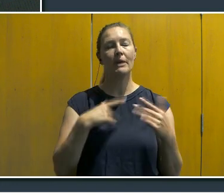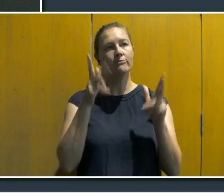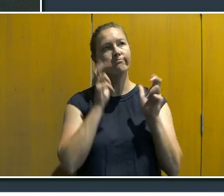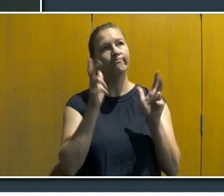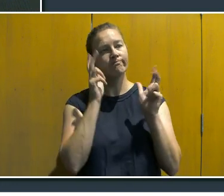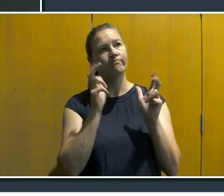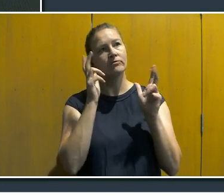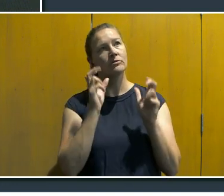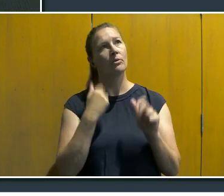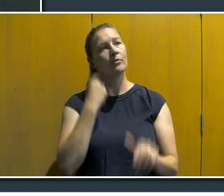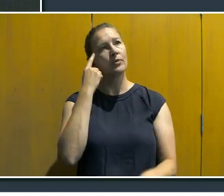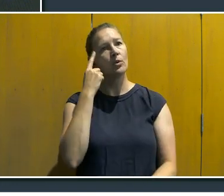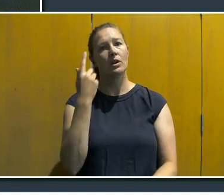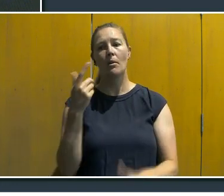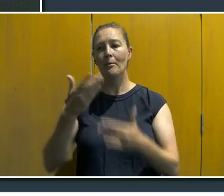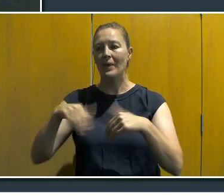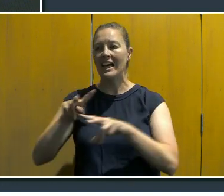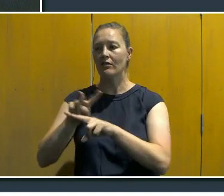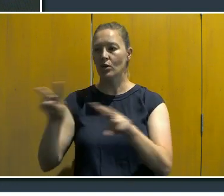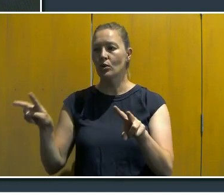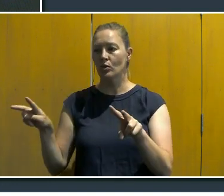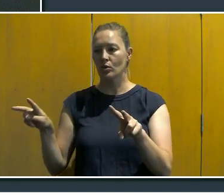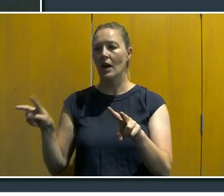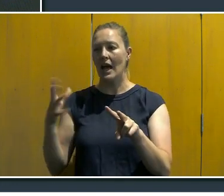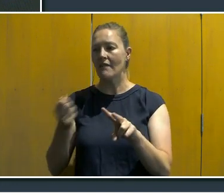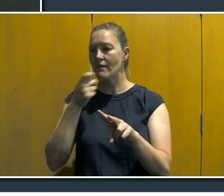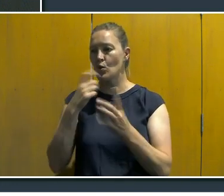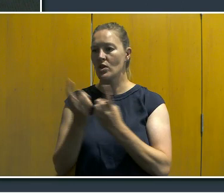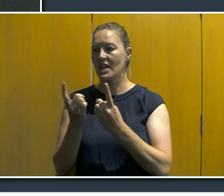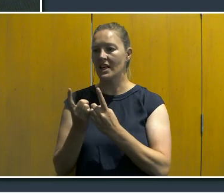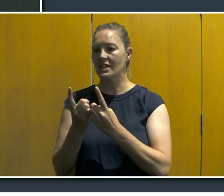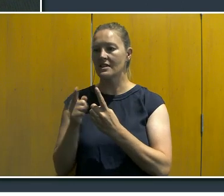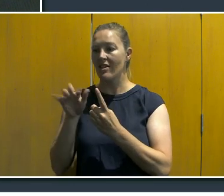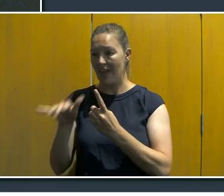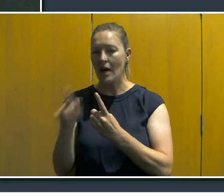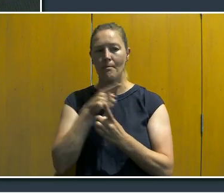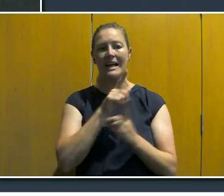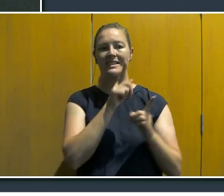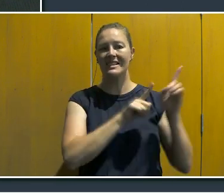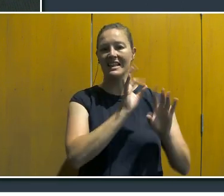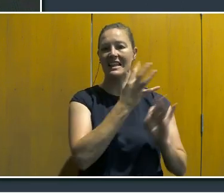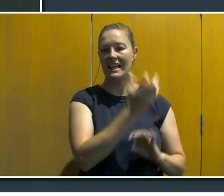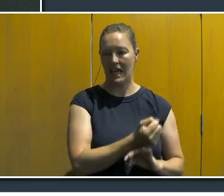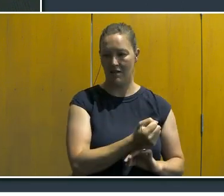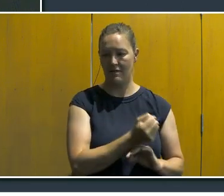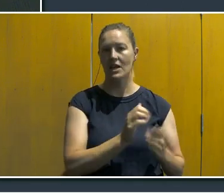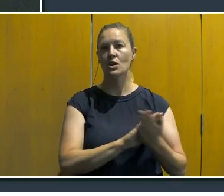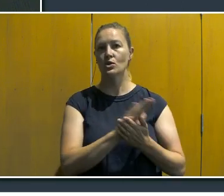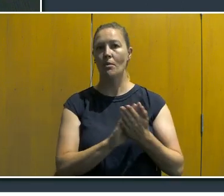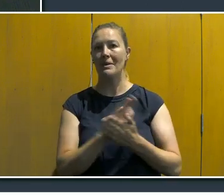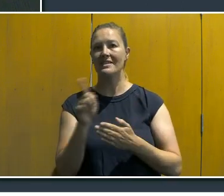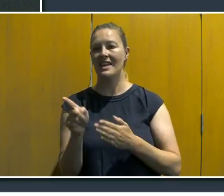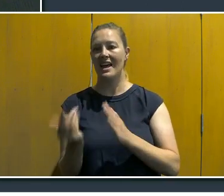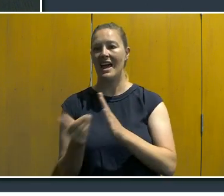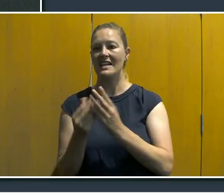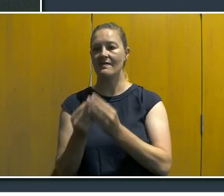there are a number of things in Bayview that are also not in the city that perhaps might add value to the greater city landscape.